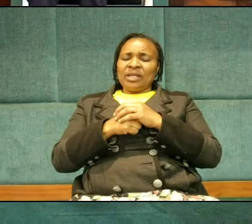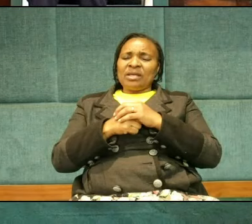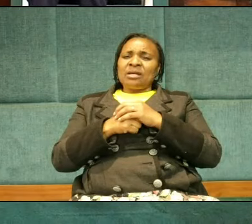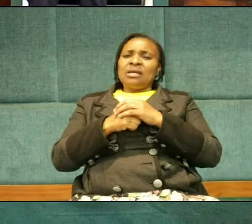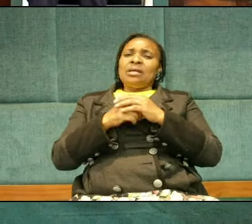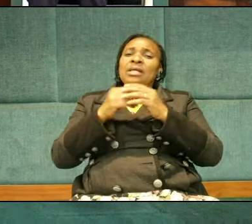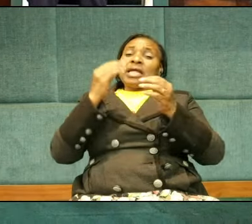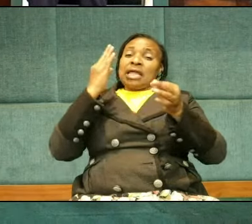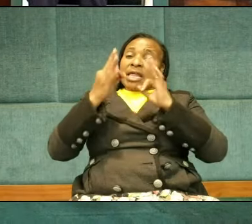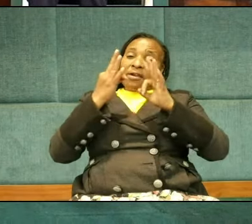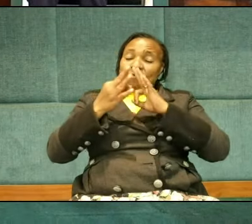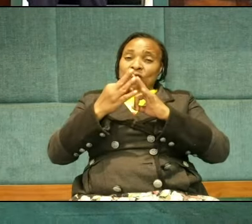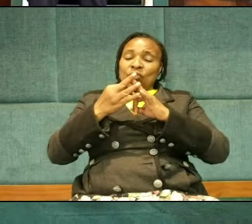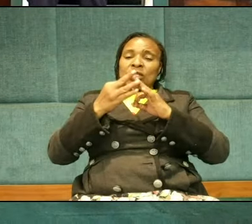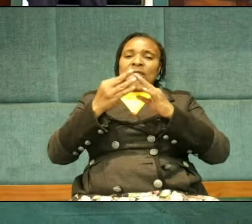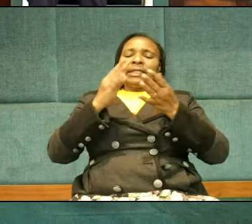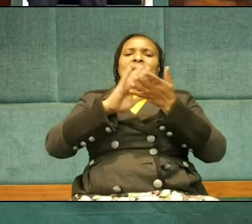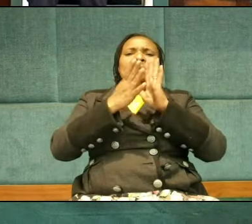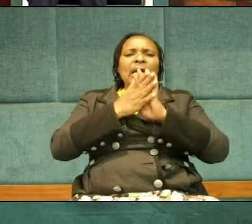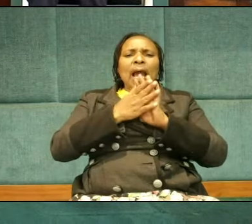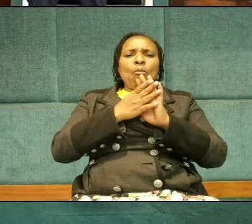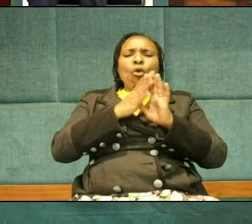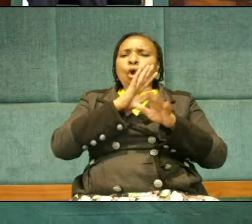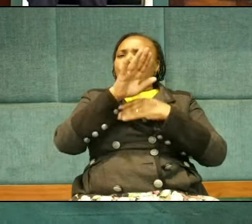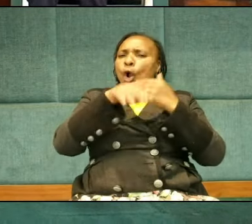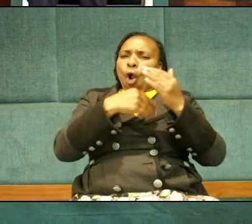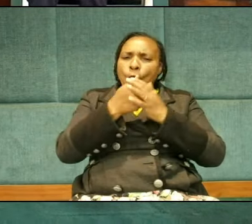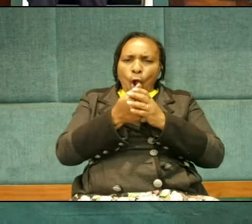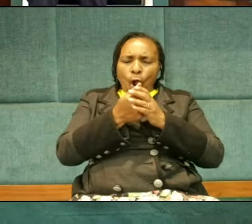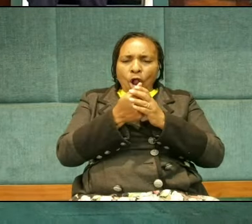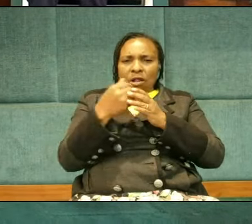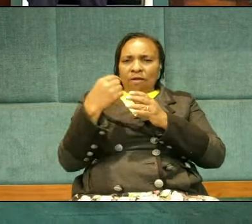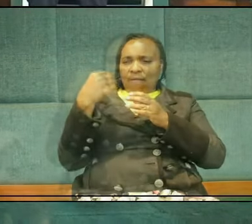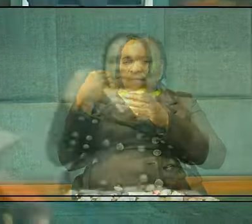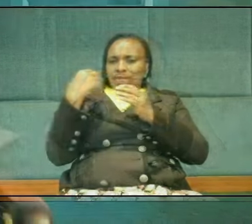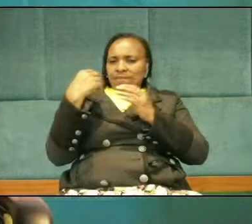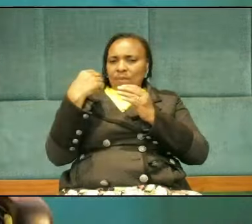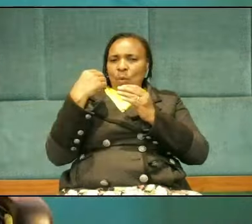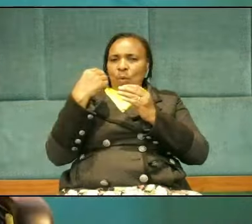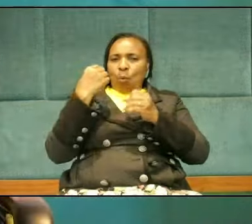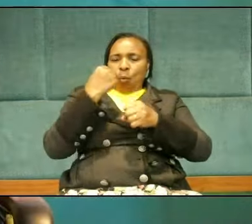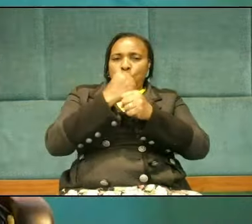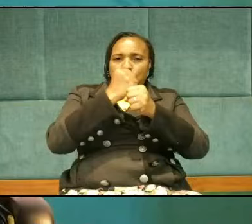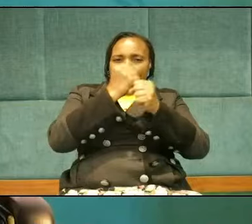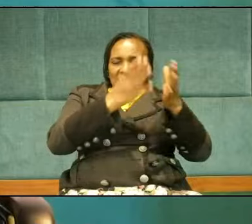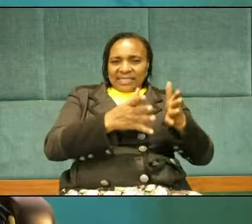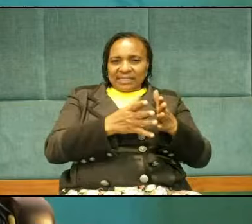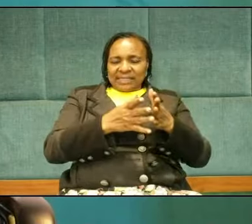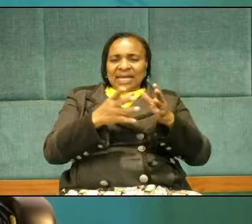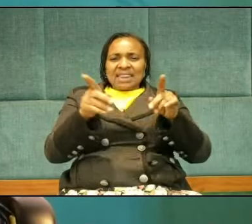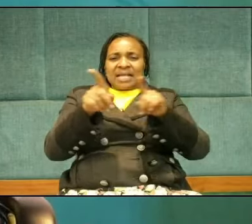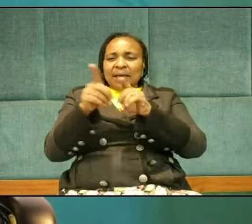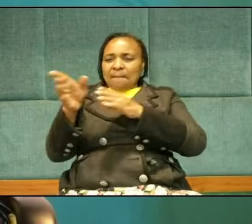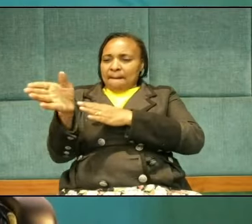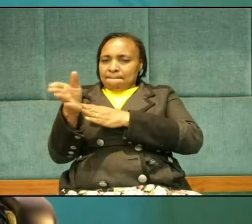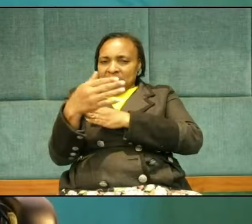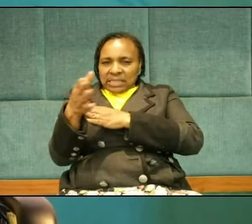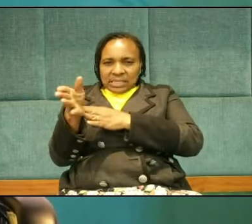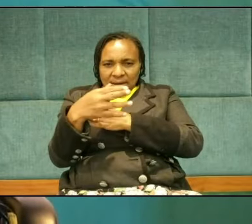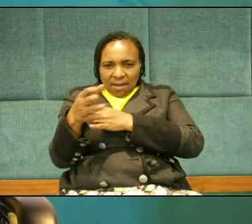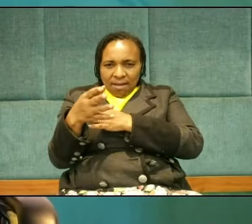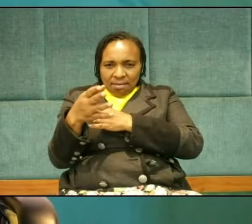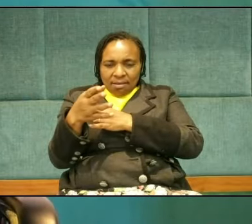were to be his representatives. I really want to talk about being ambassadors. What do you mean? What does it